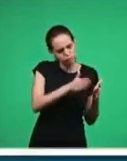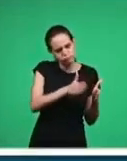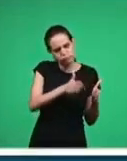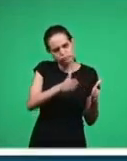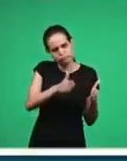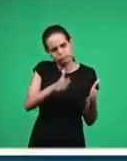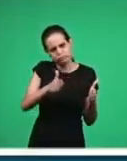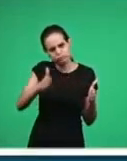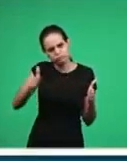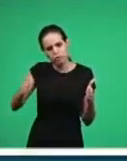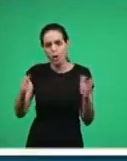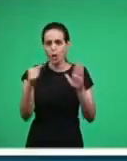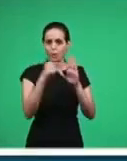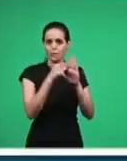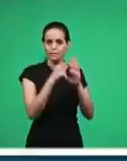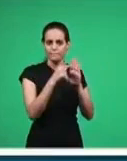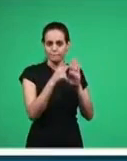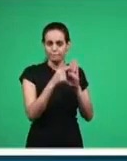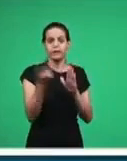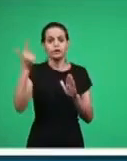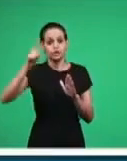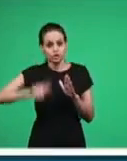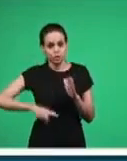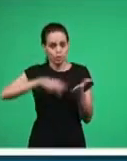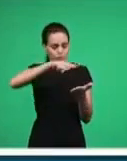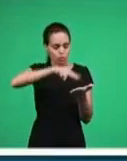6, and identify.